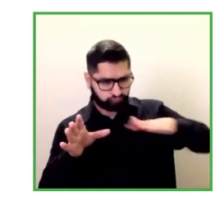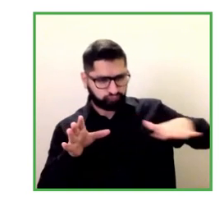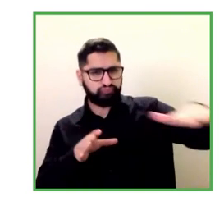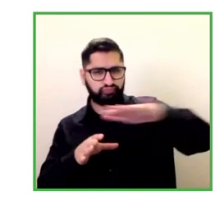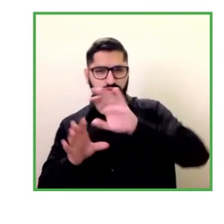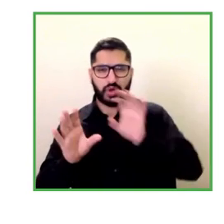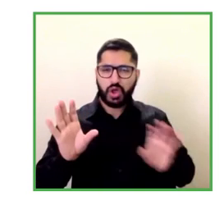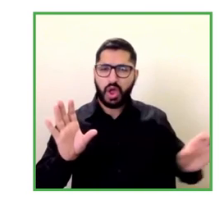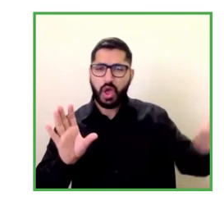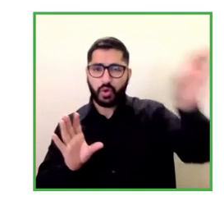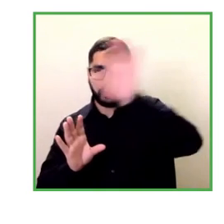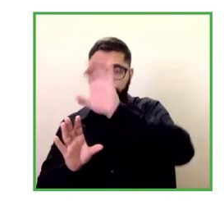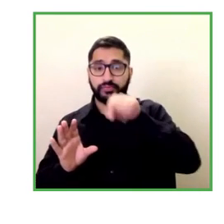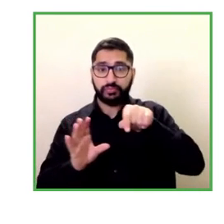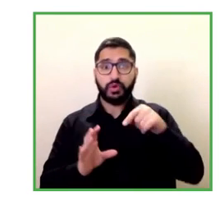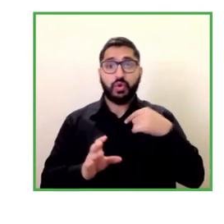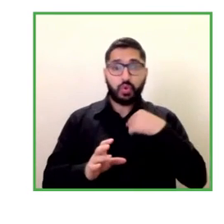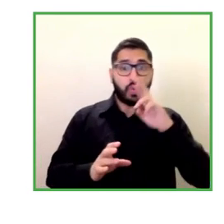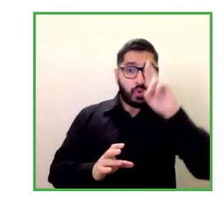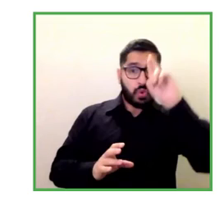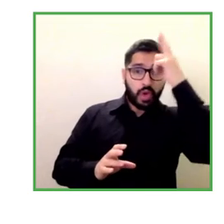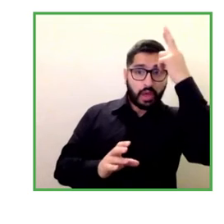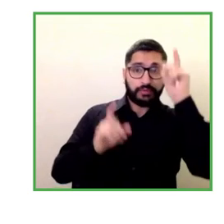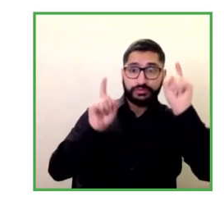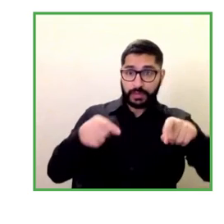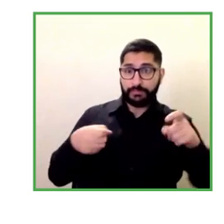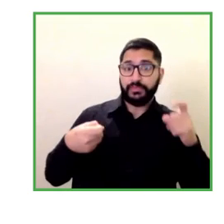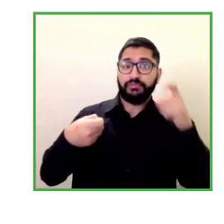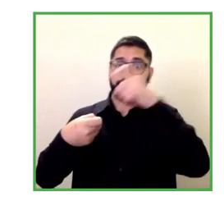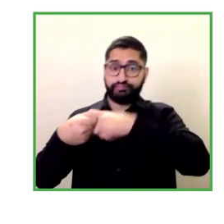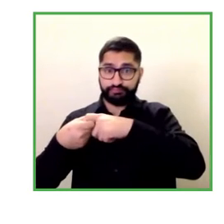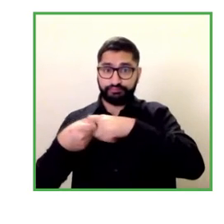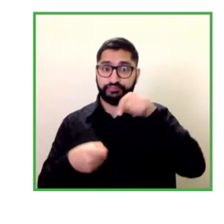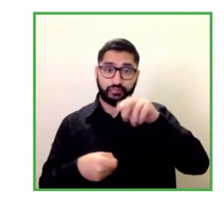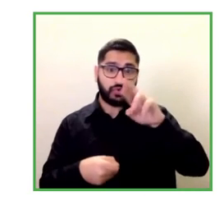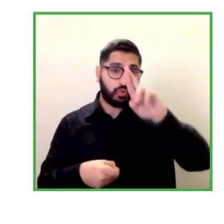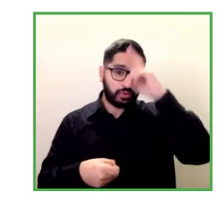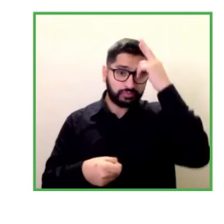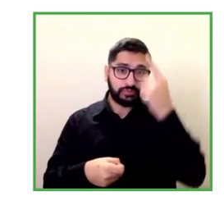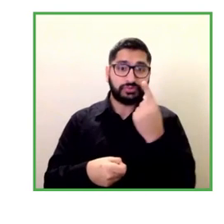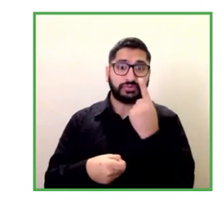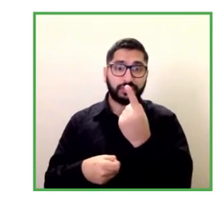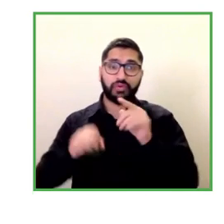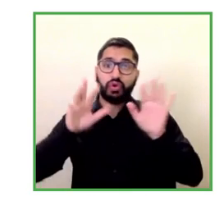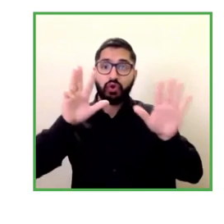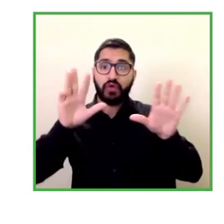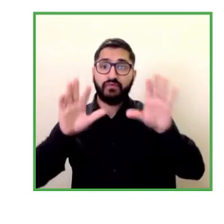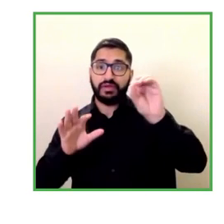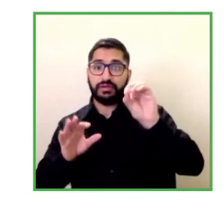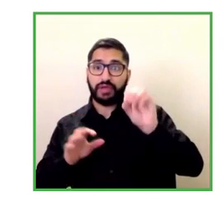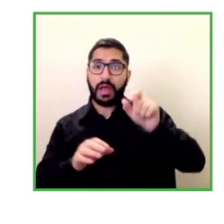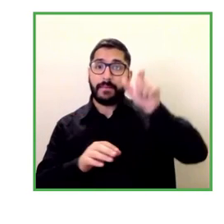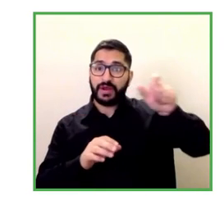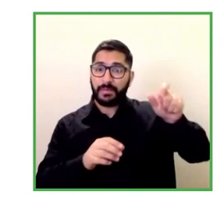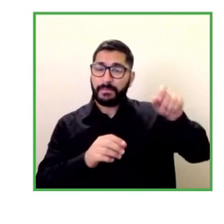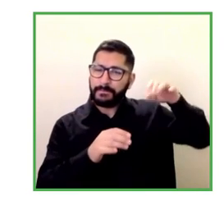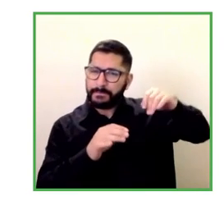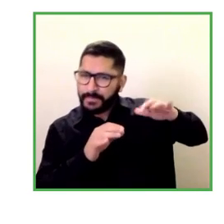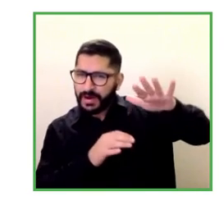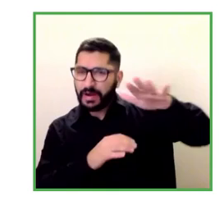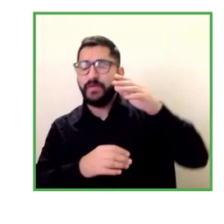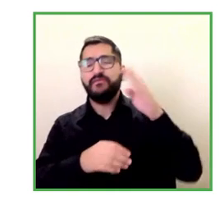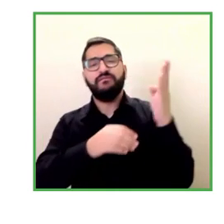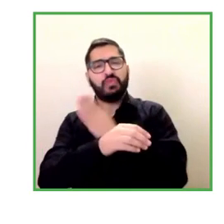of. Uruguay has 195,000 small and medium enterprises, which is 67% of the labor market in